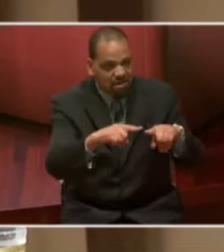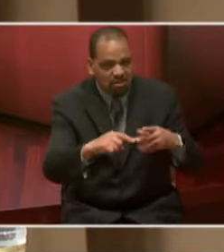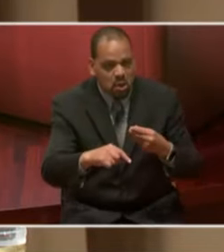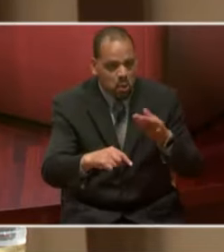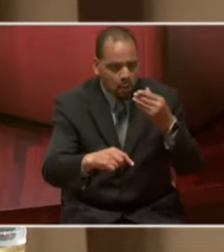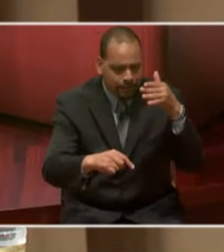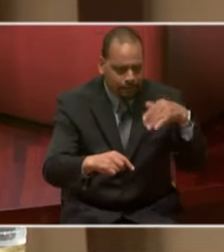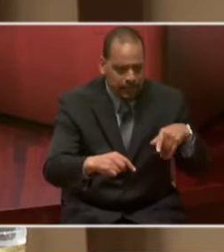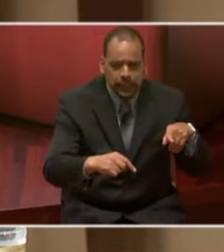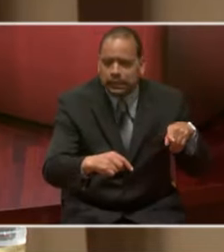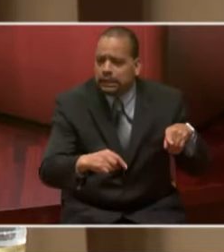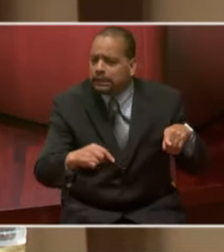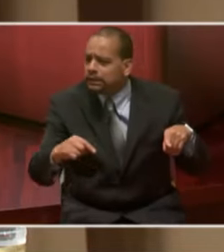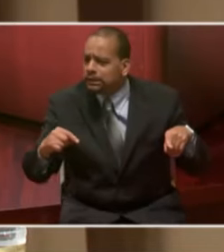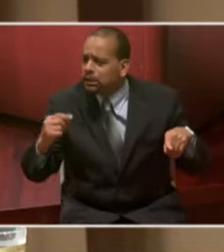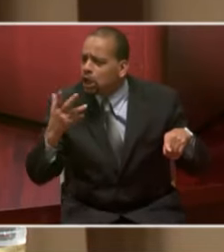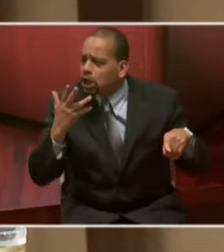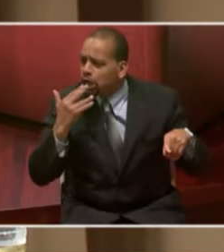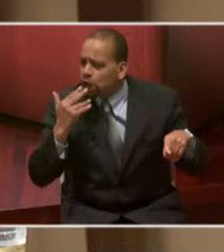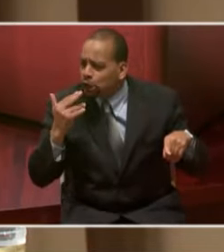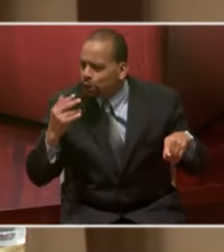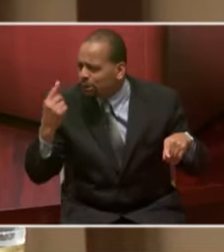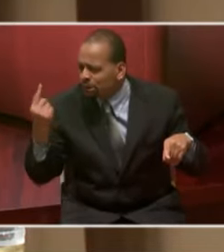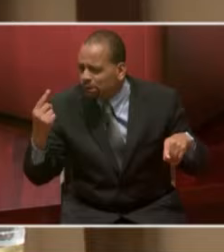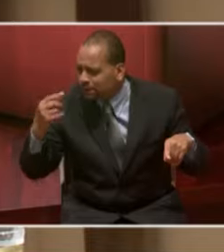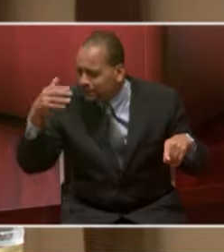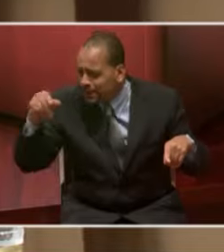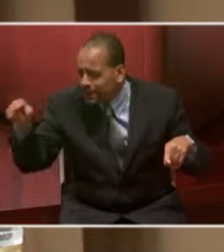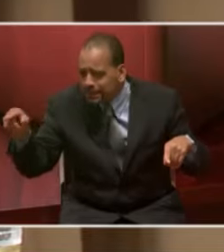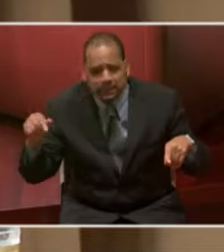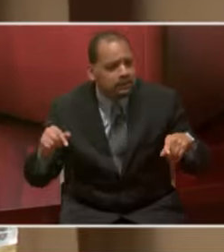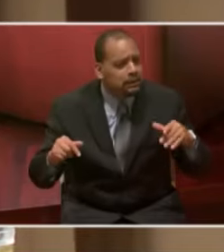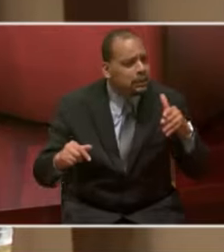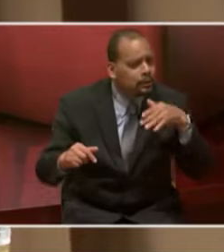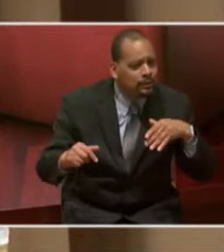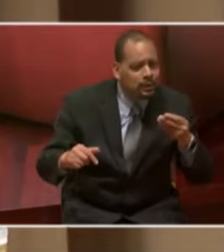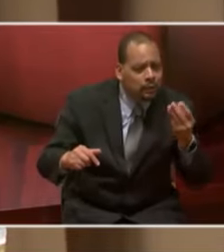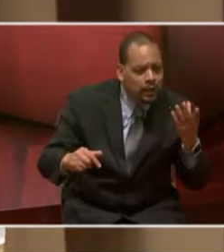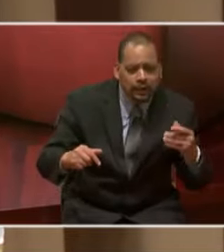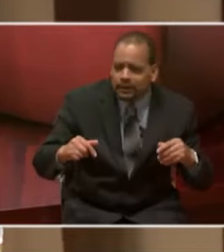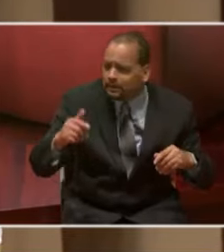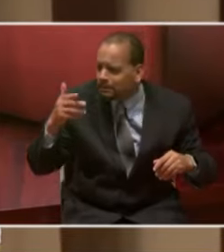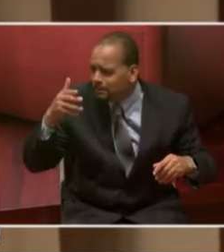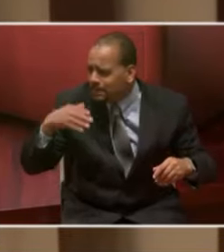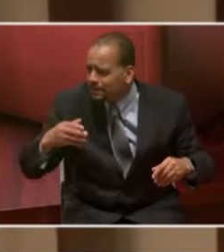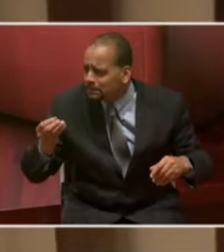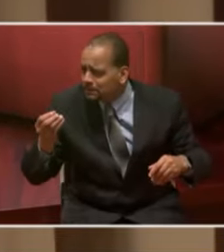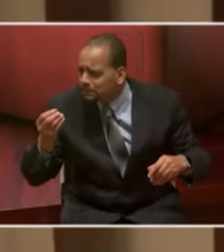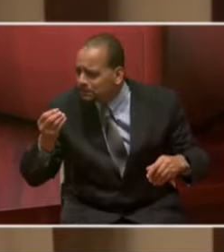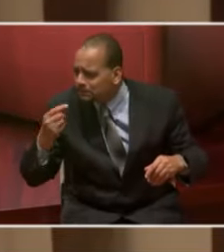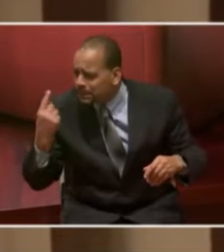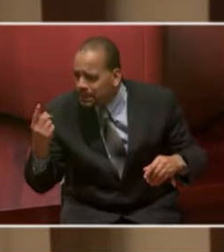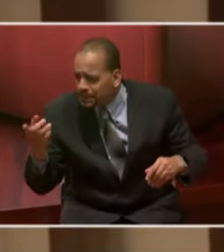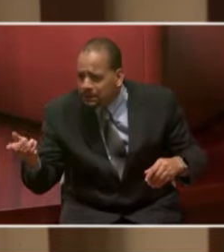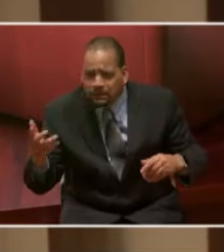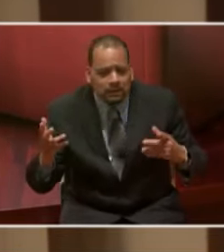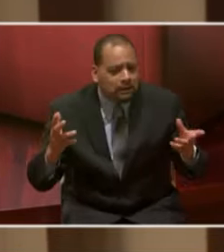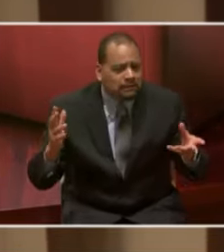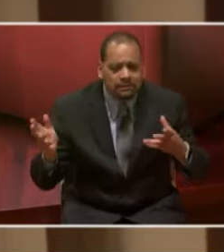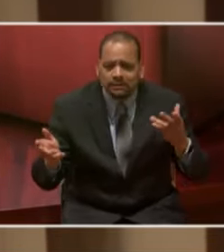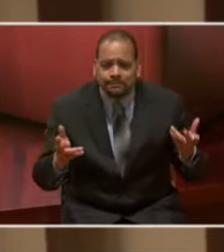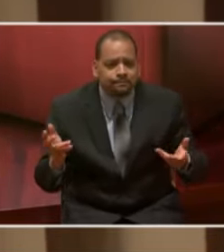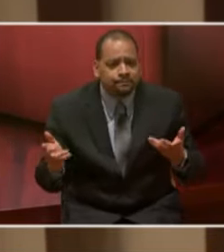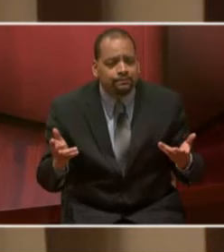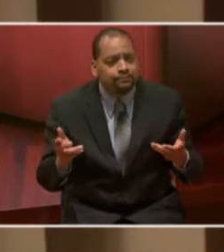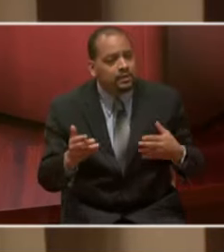growing up in rural Alabama, tennis school in Nashville, Tennessee, I'd never been to a Chinese restaurant before. Never had Chinese